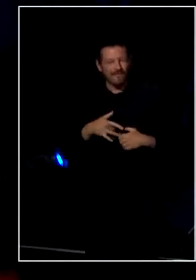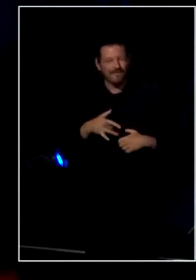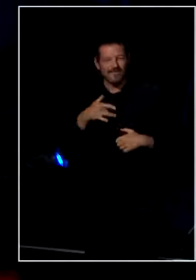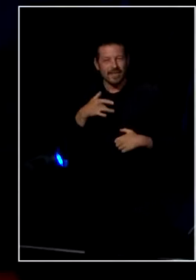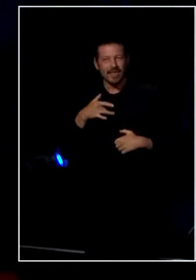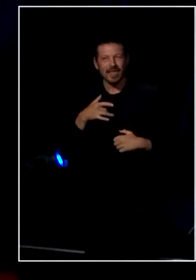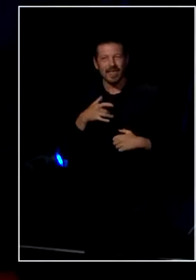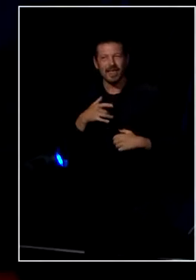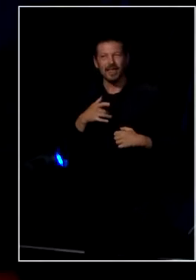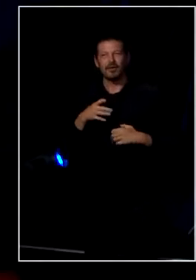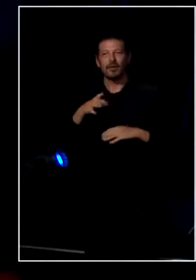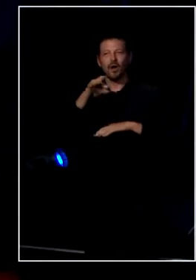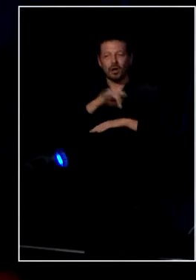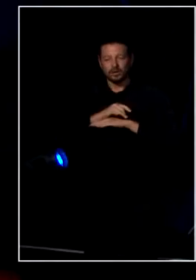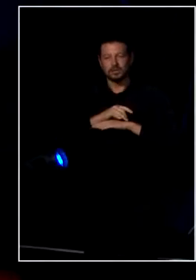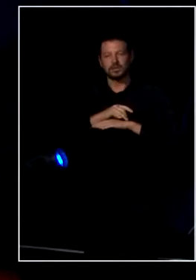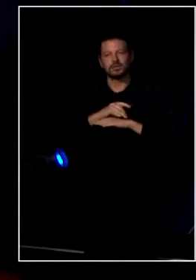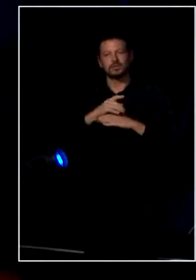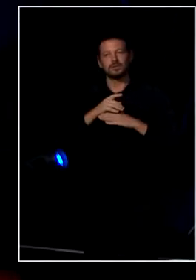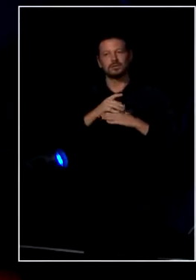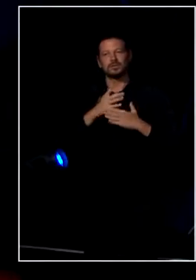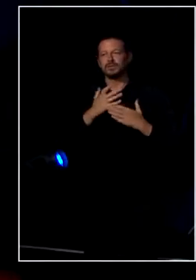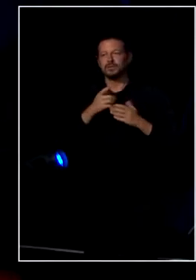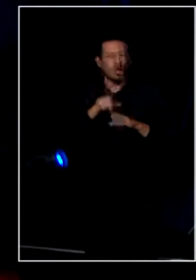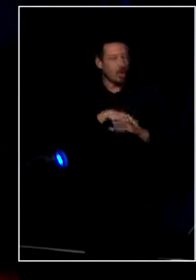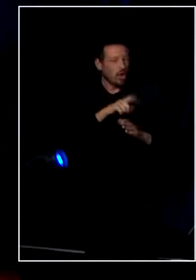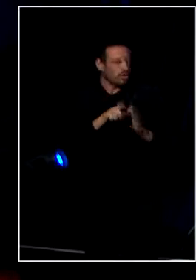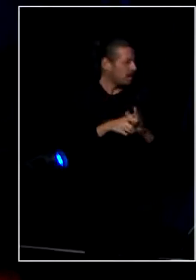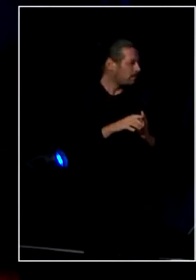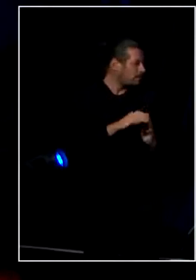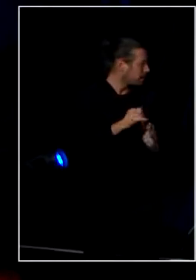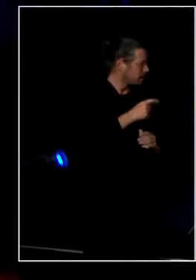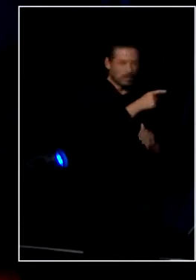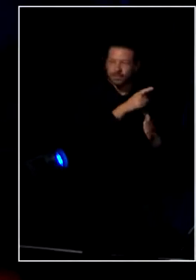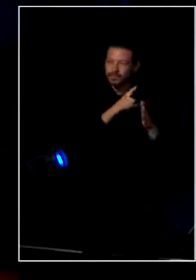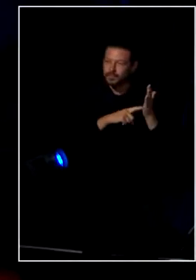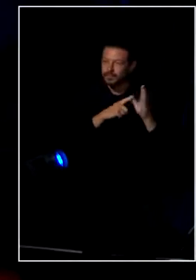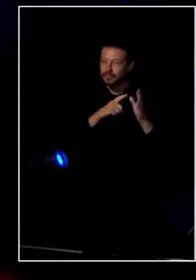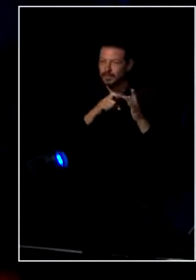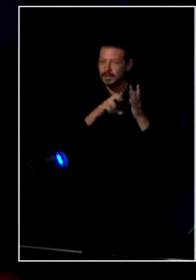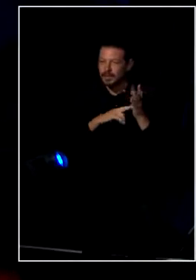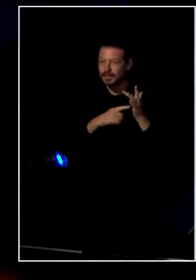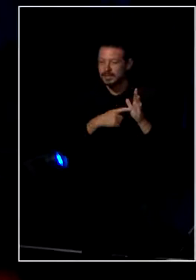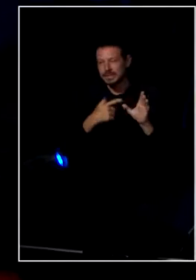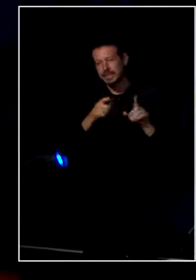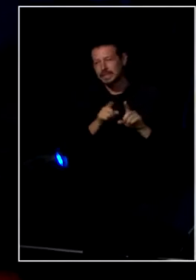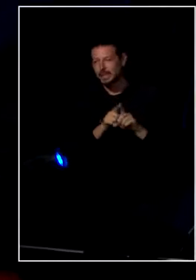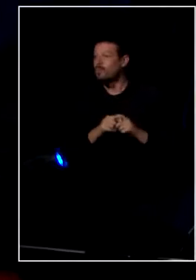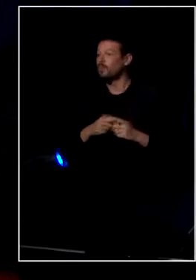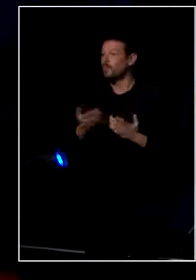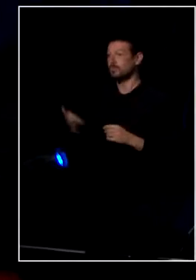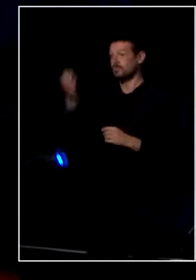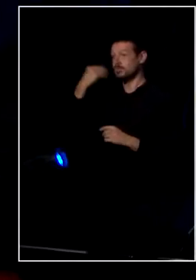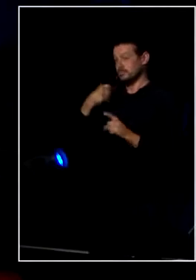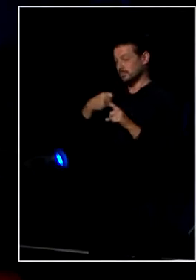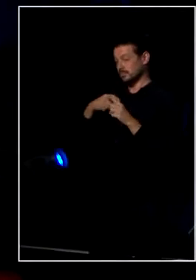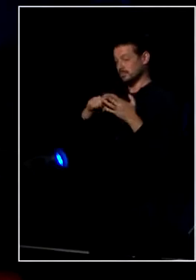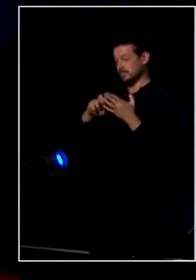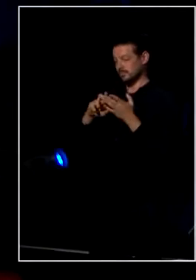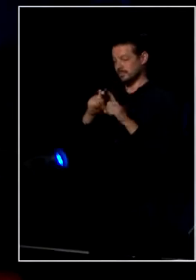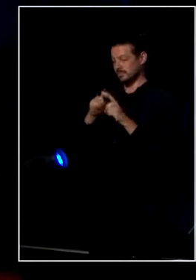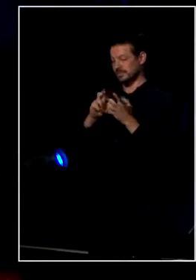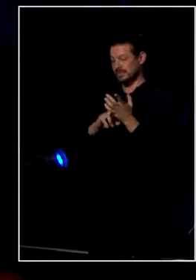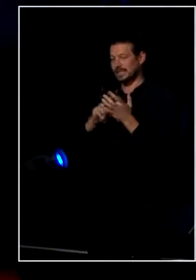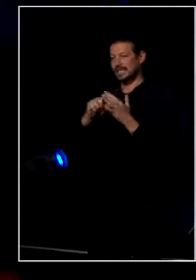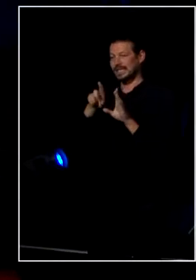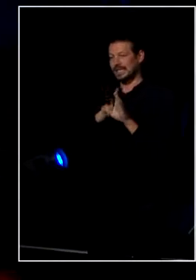long hospital stay, or maybe Jacinta, you might know about this. I know that my last one with my kidney transplant and everything being very